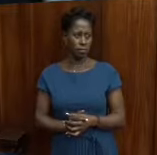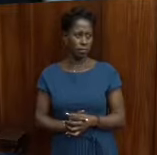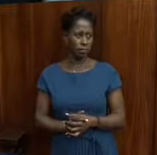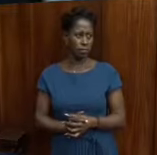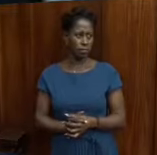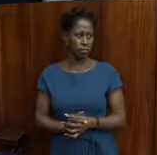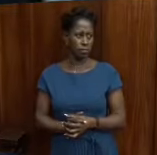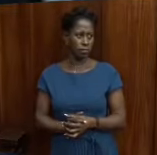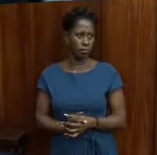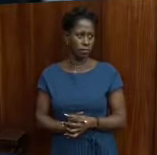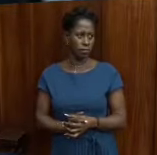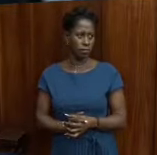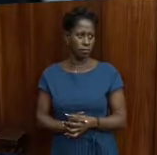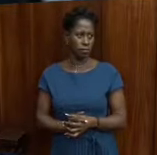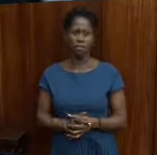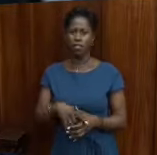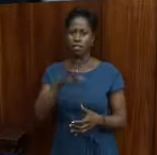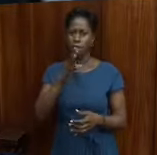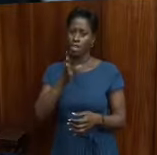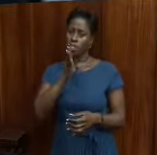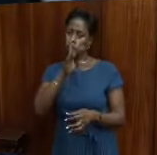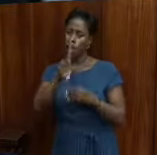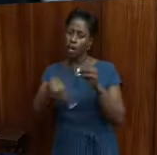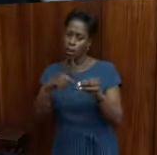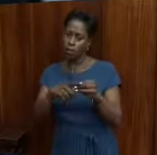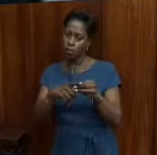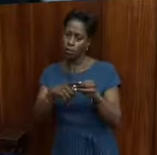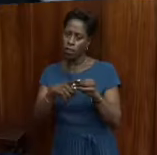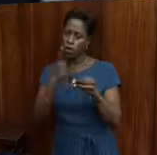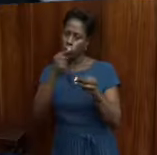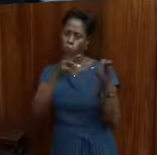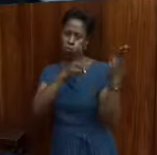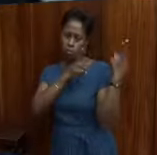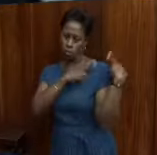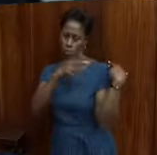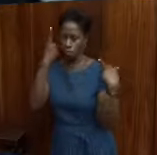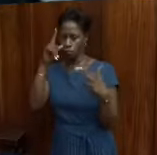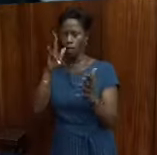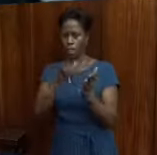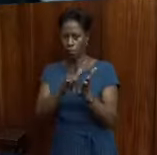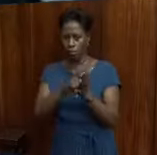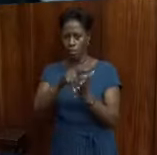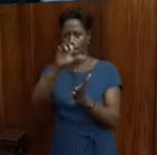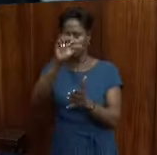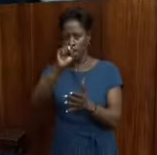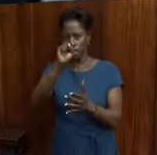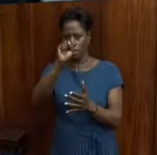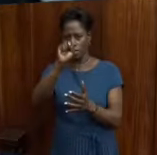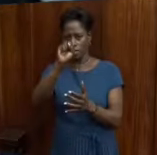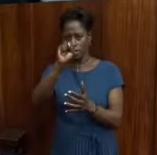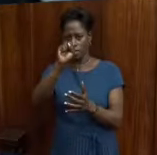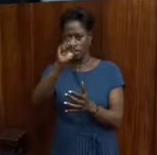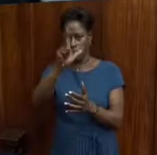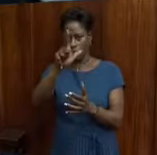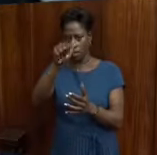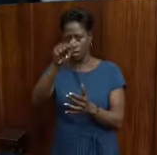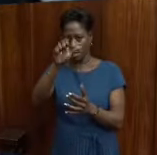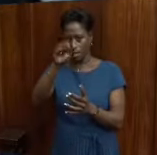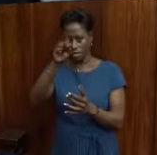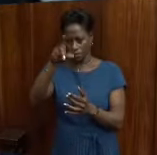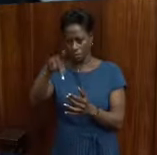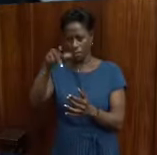retain ownership and regulatory oversight of the Huronneau International Airport. Under the arrangement, the government would